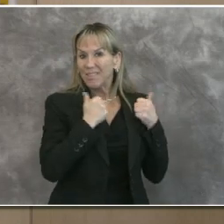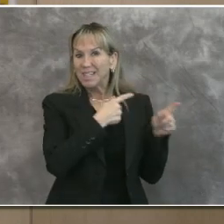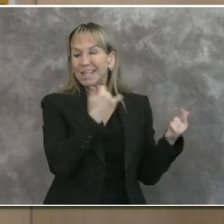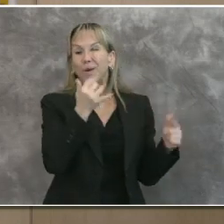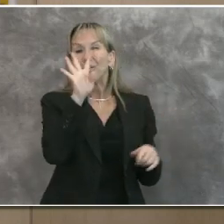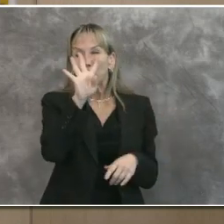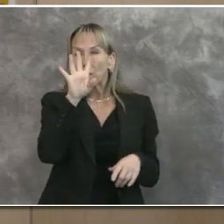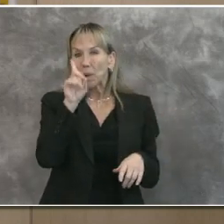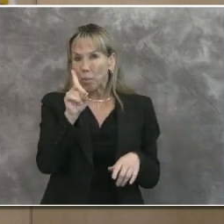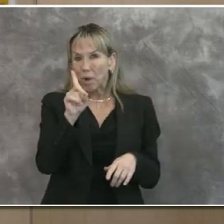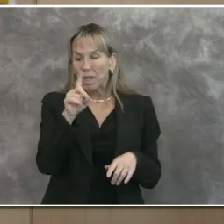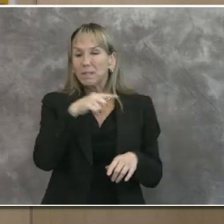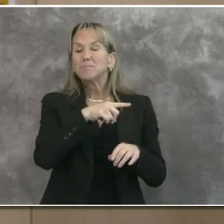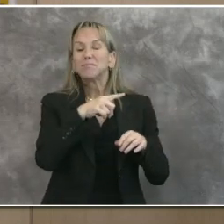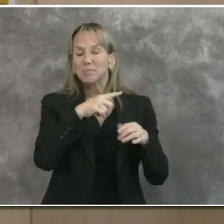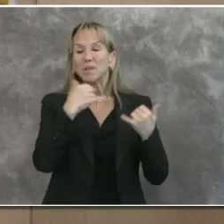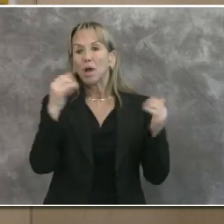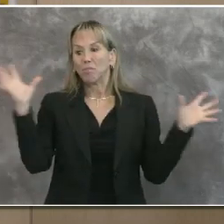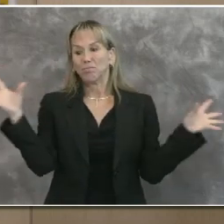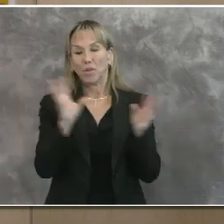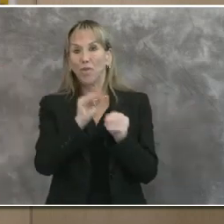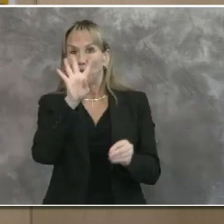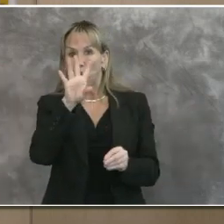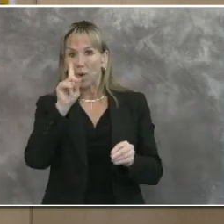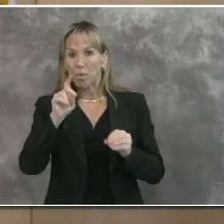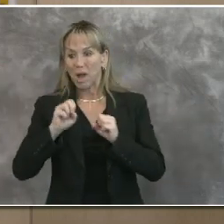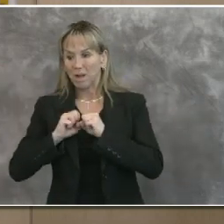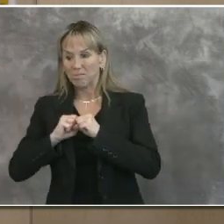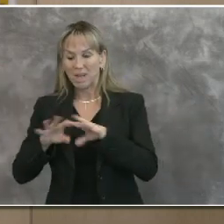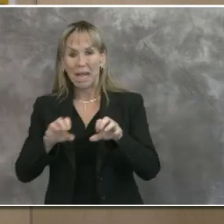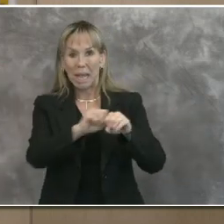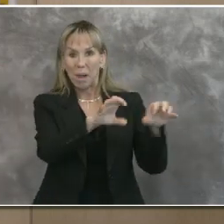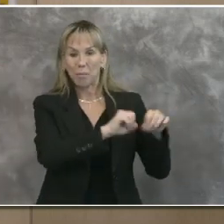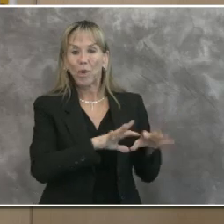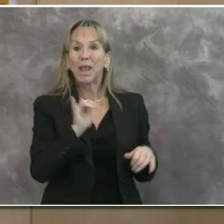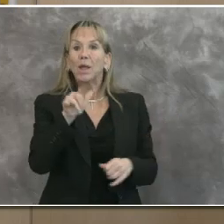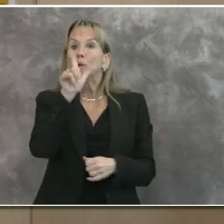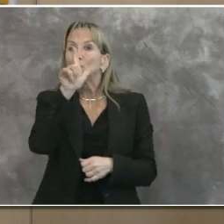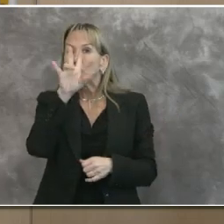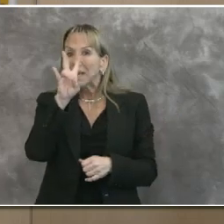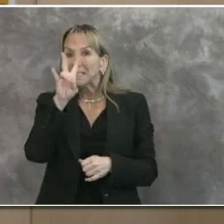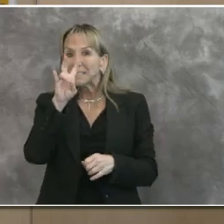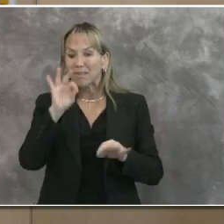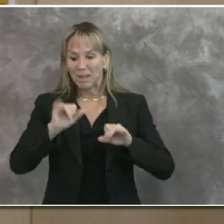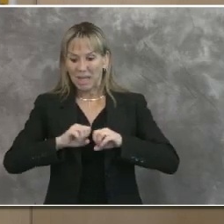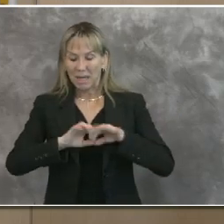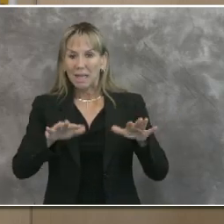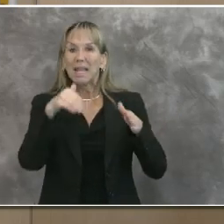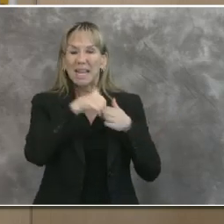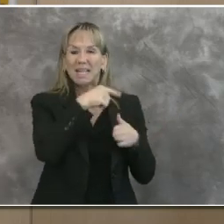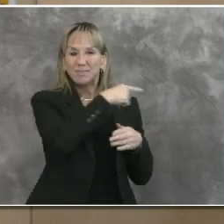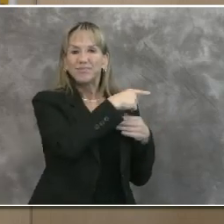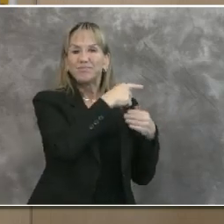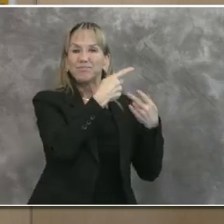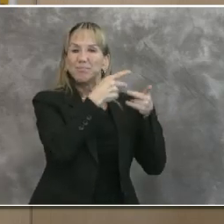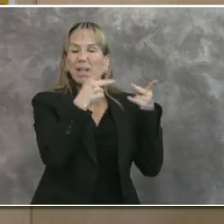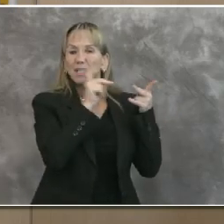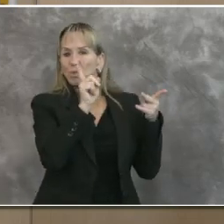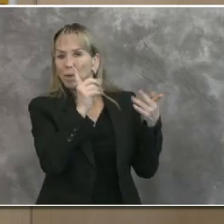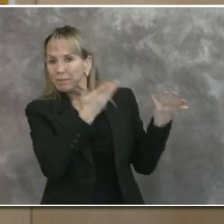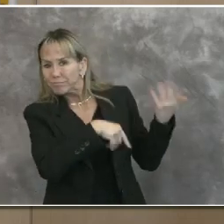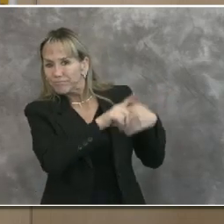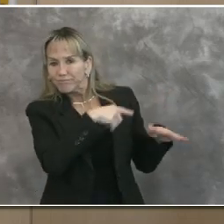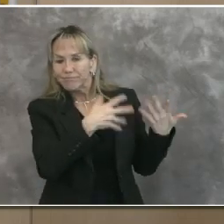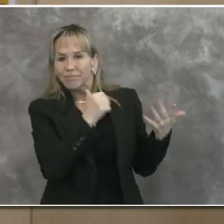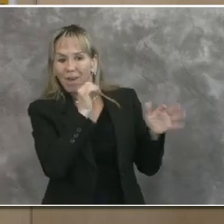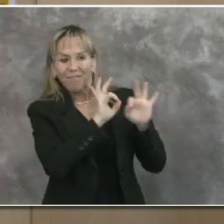41 confirmed active outbreaks. This includes 27 outbreaks in congregate facilities. We